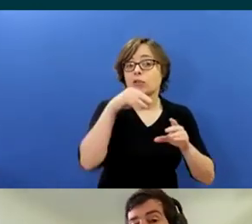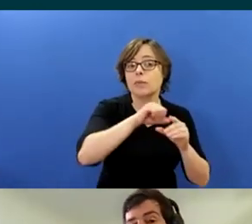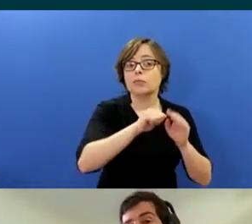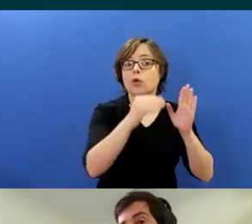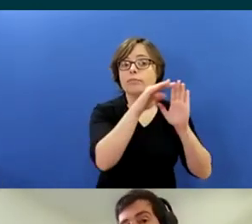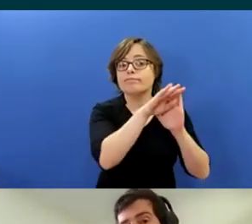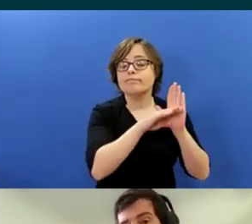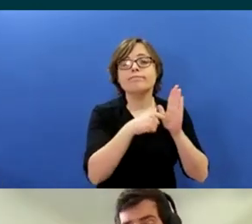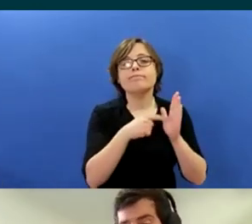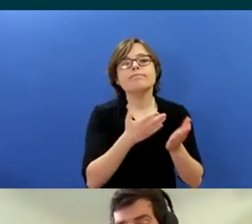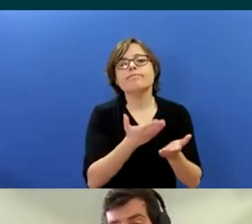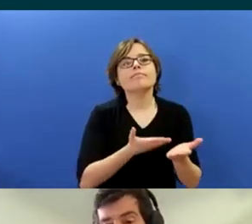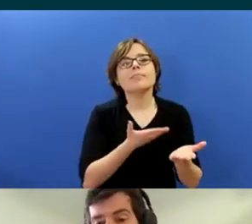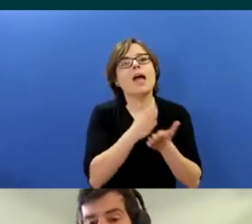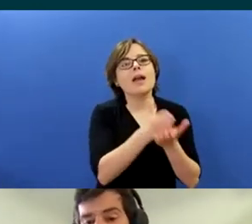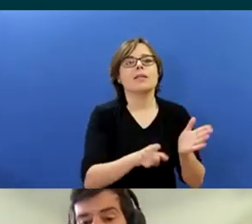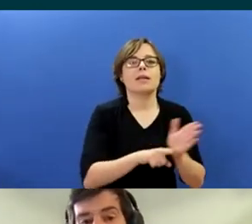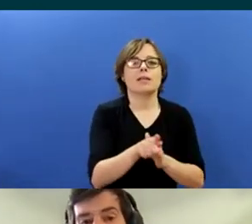that we can also rely on.